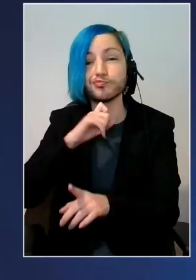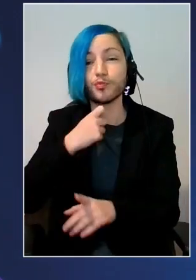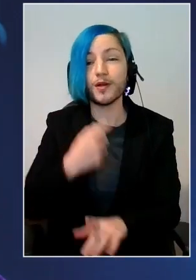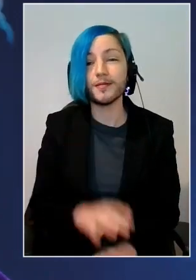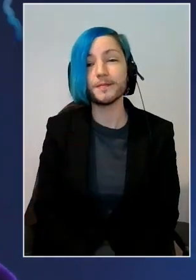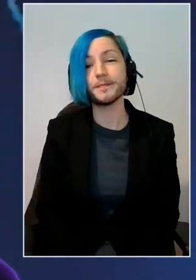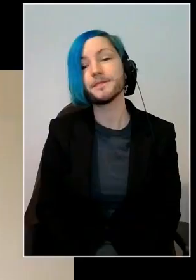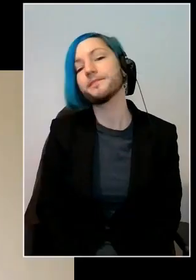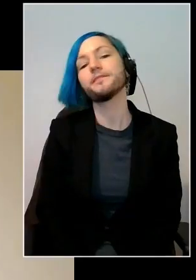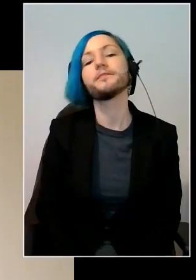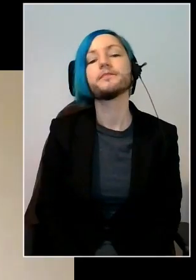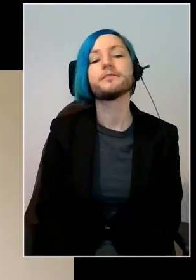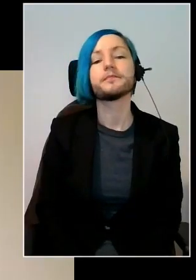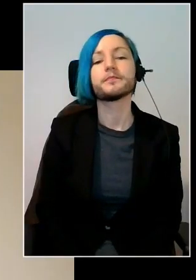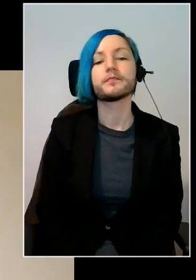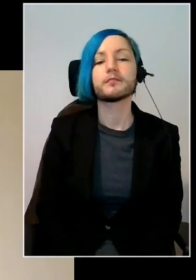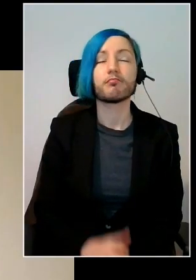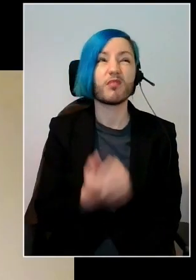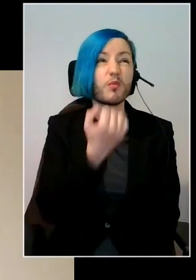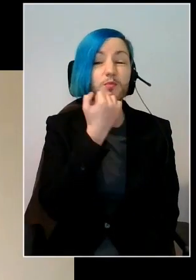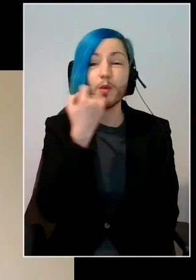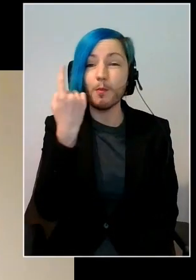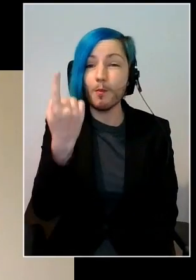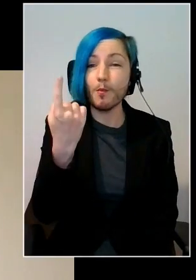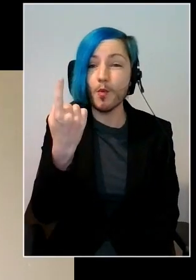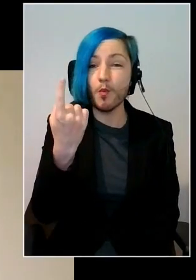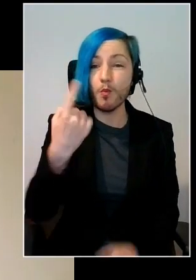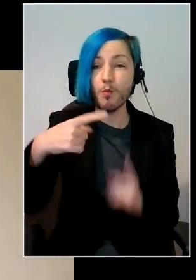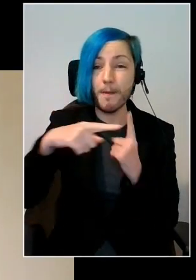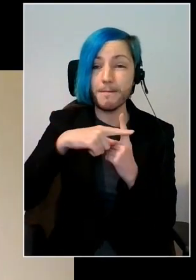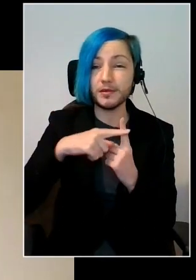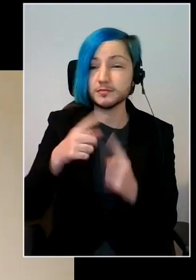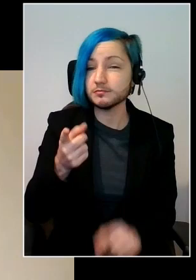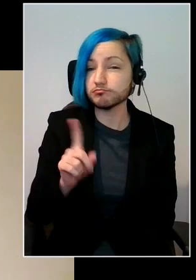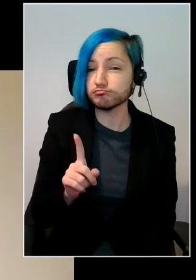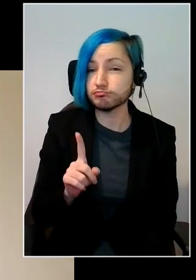The biggest benefit is it gives us engaged